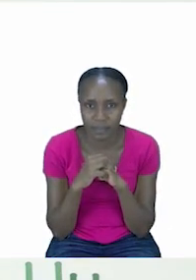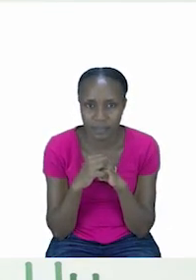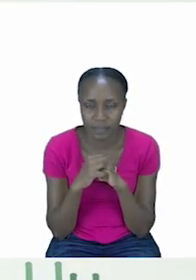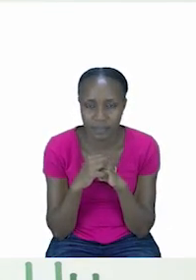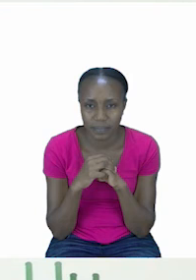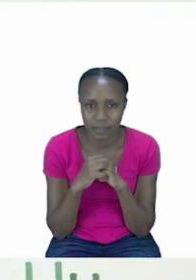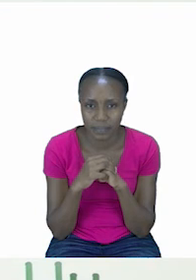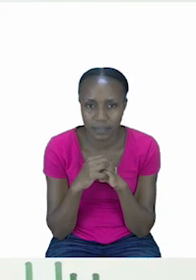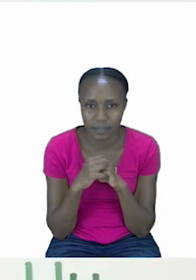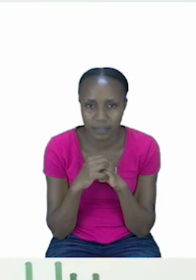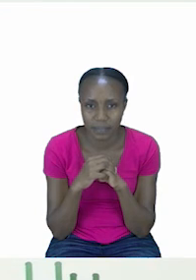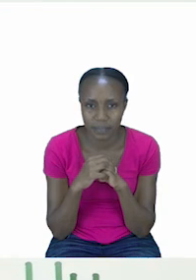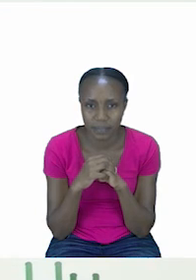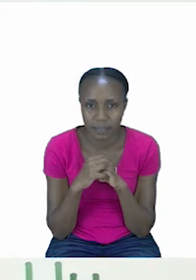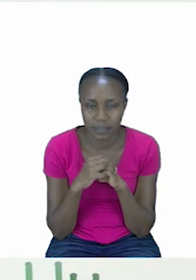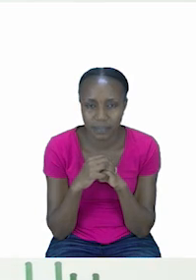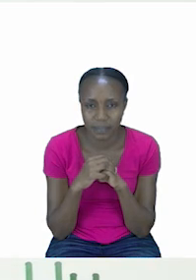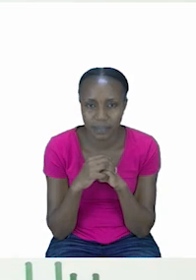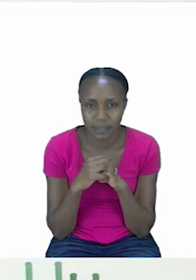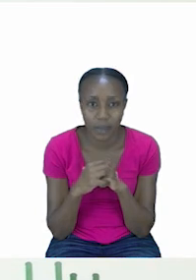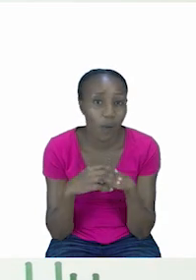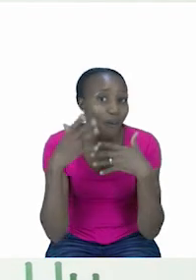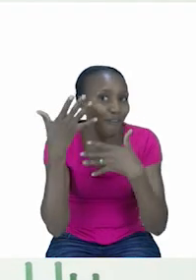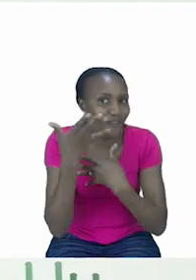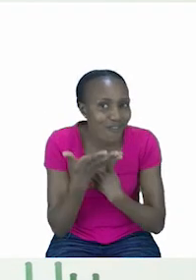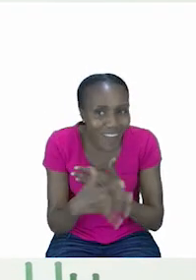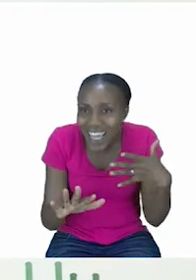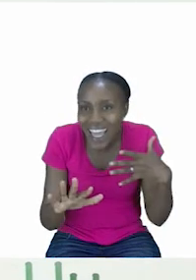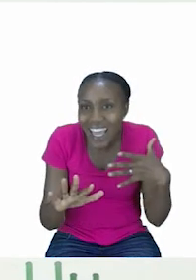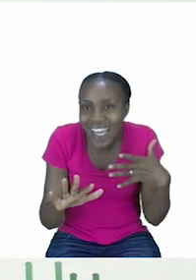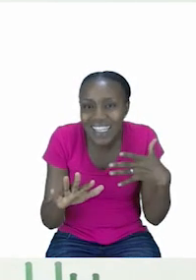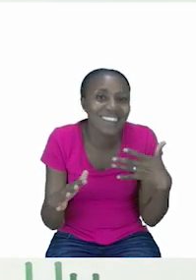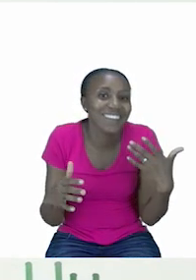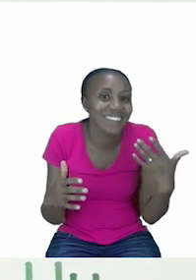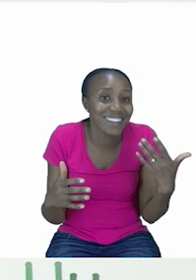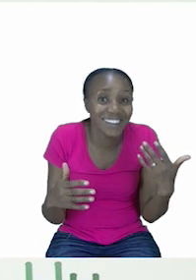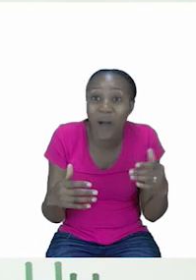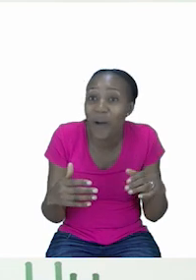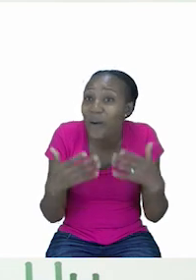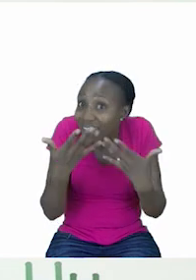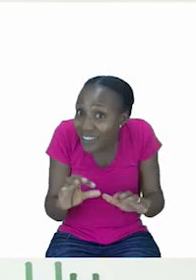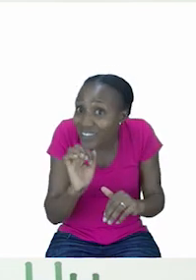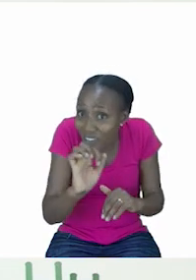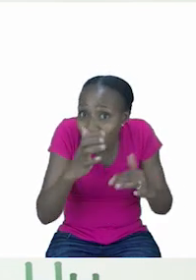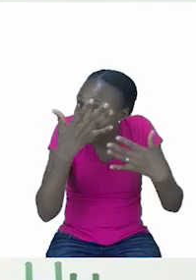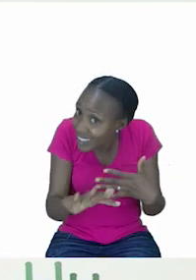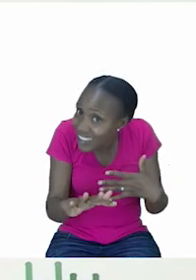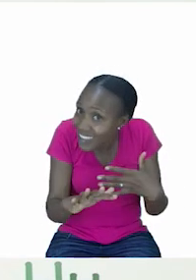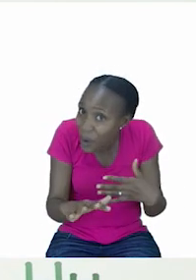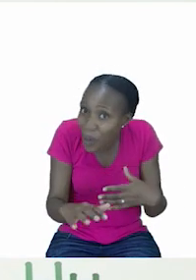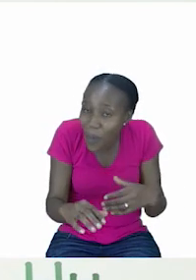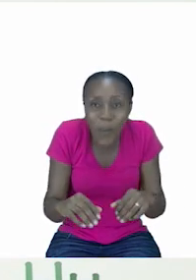zag. And we are done. Do you also have your zigzag pattern?